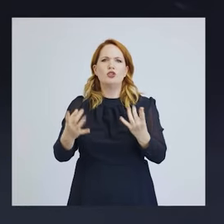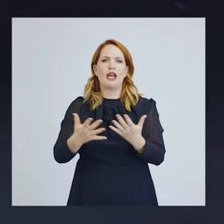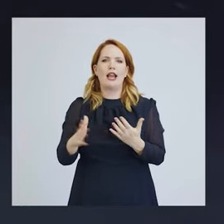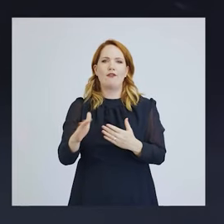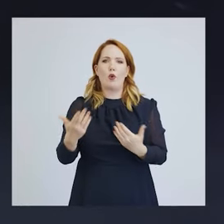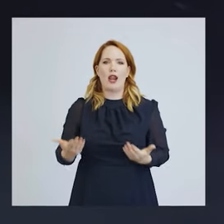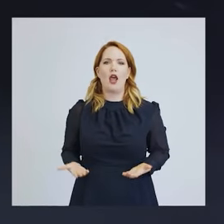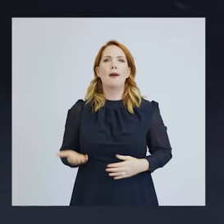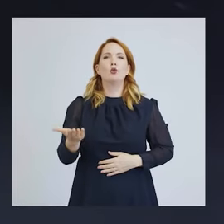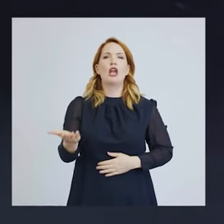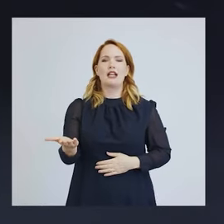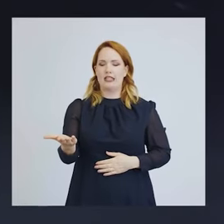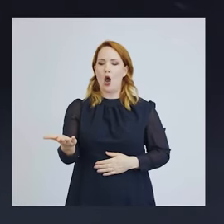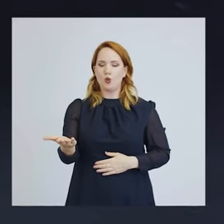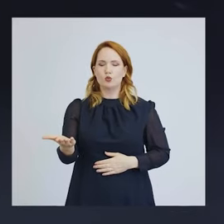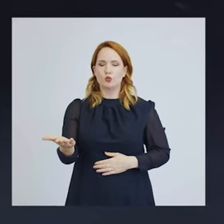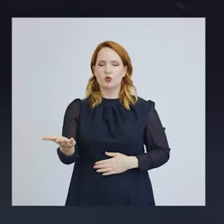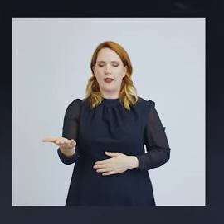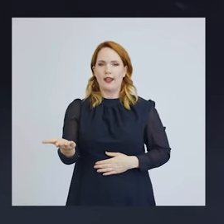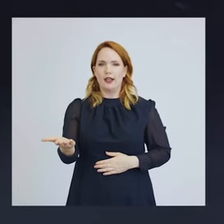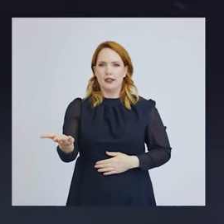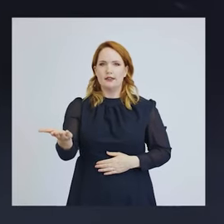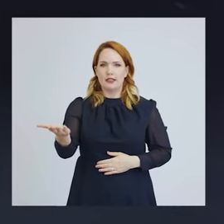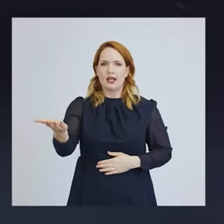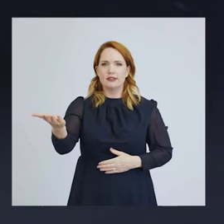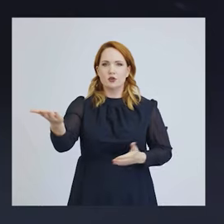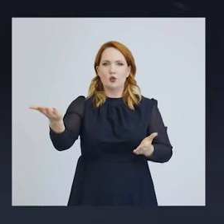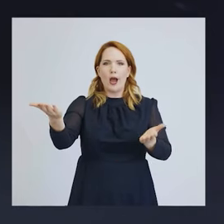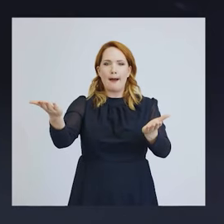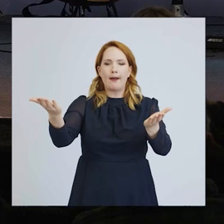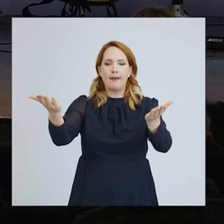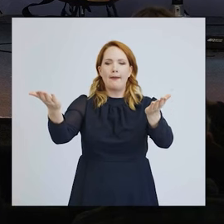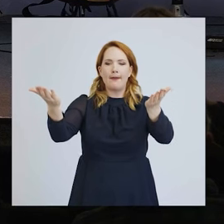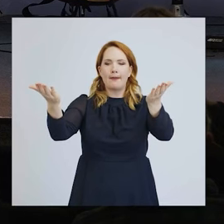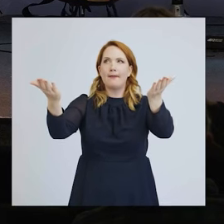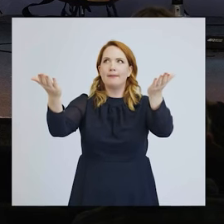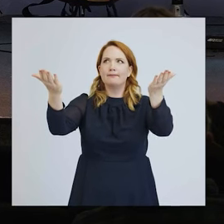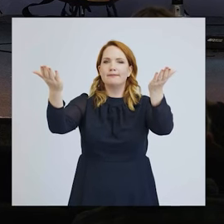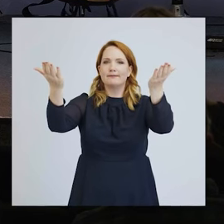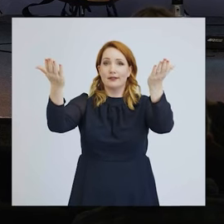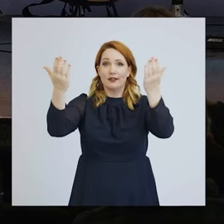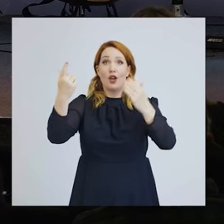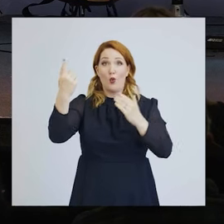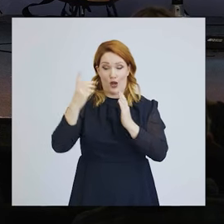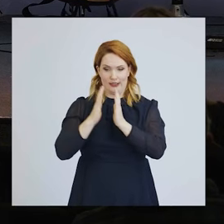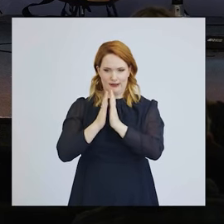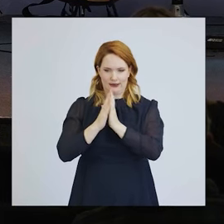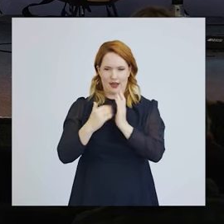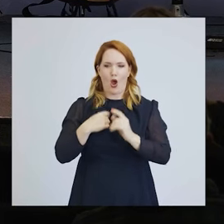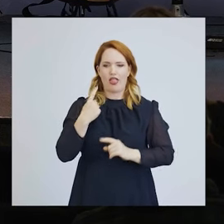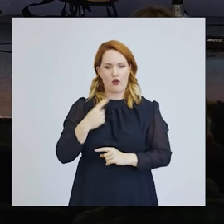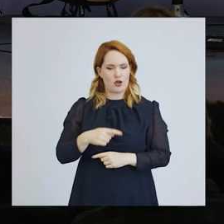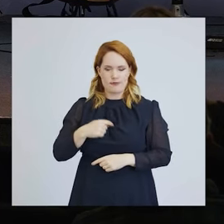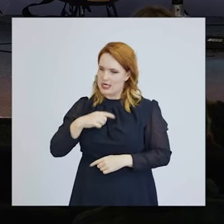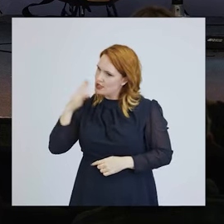as well, you start out like everyone's lifting their hands and you put your hand out like that. And then suddenly it starts to raise up more. And then